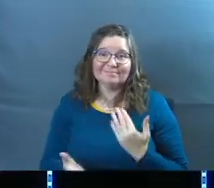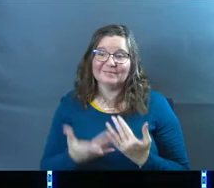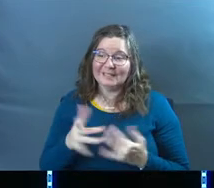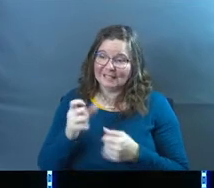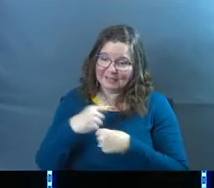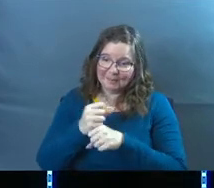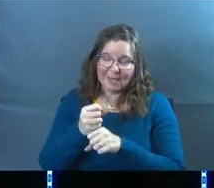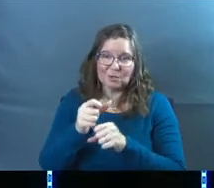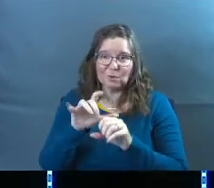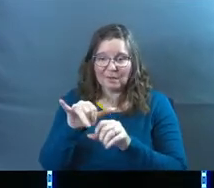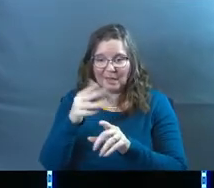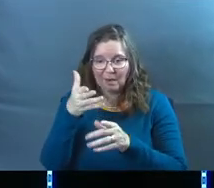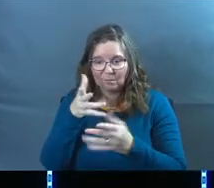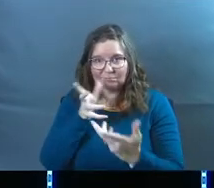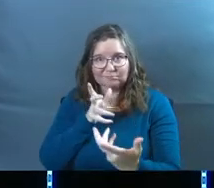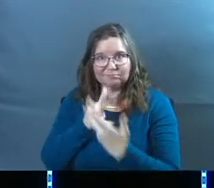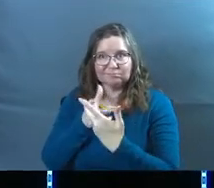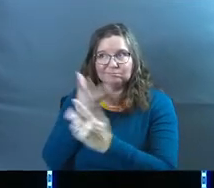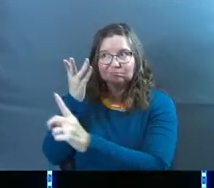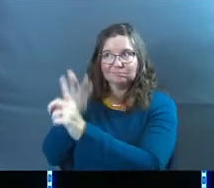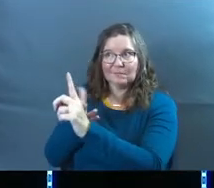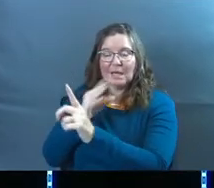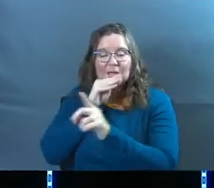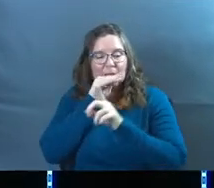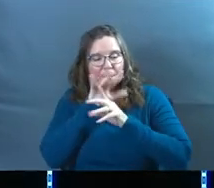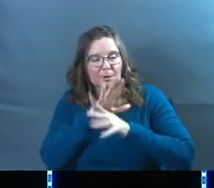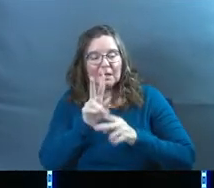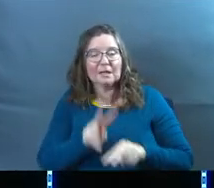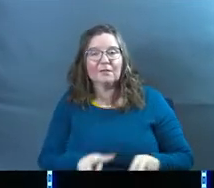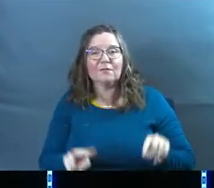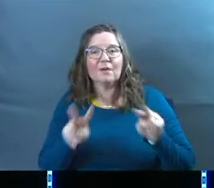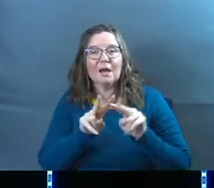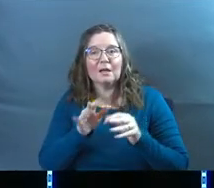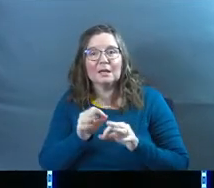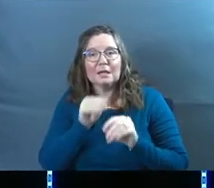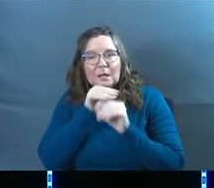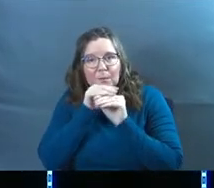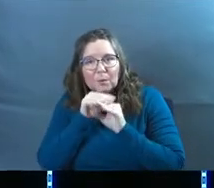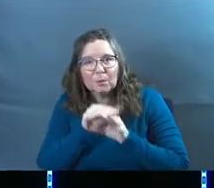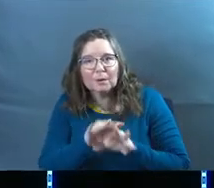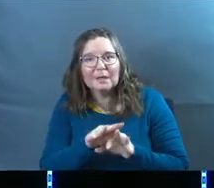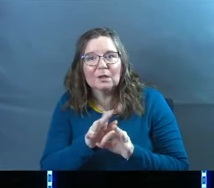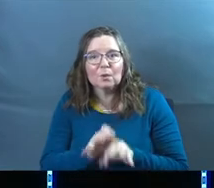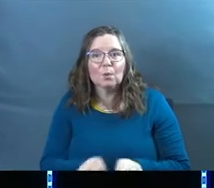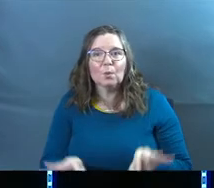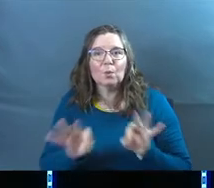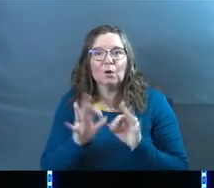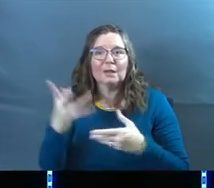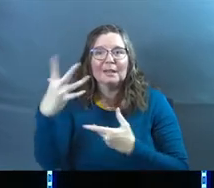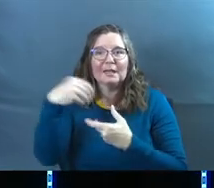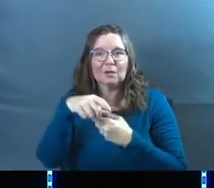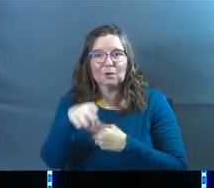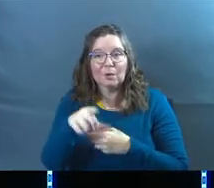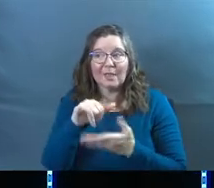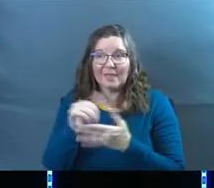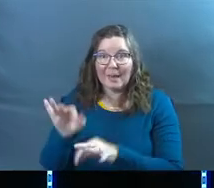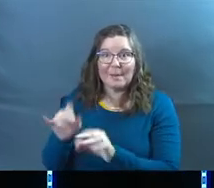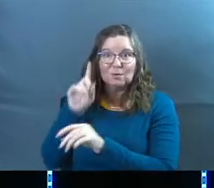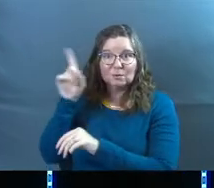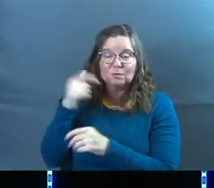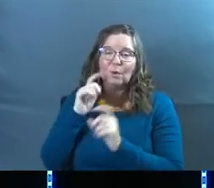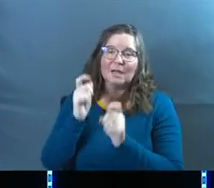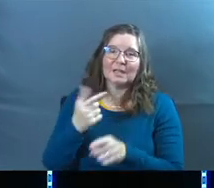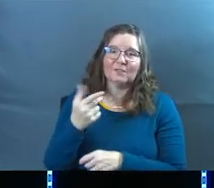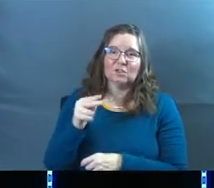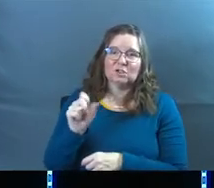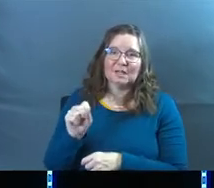way. And when he made you that way, he breathed value and he breathed worth into you. And that value and worth matters to him. So I give